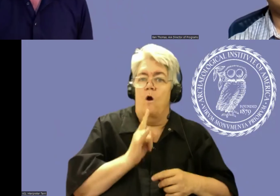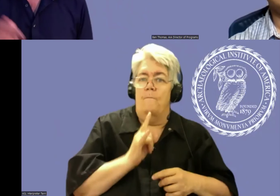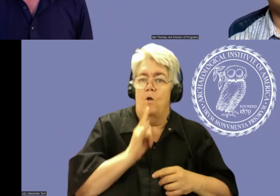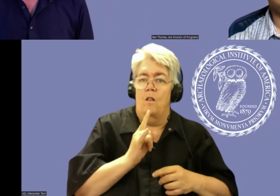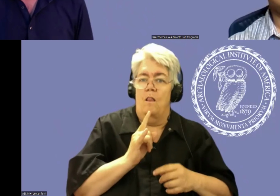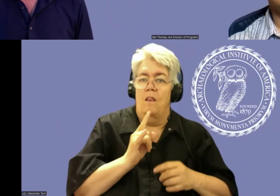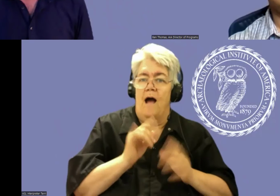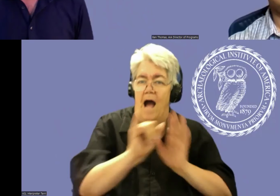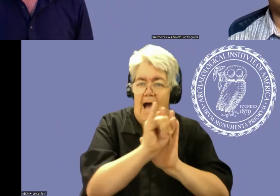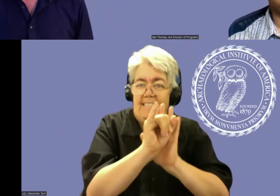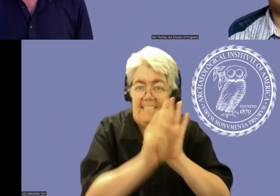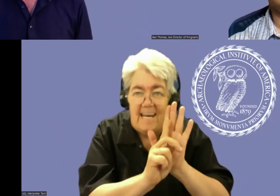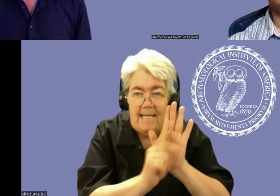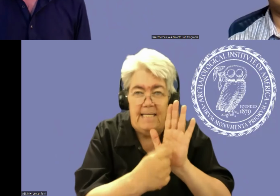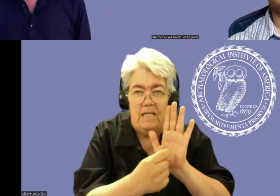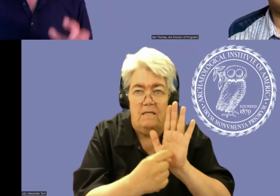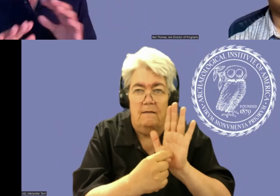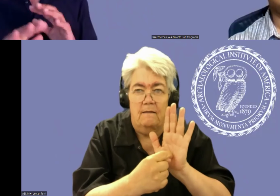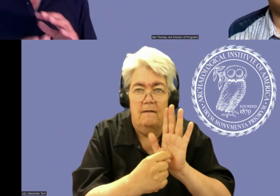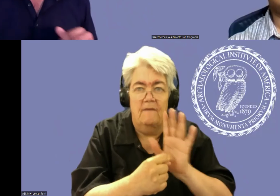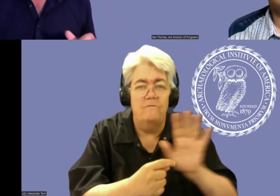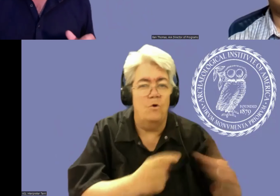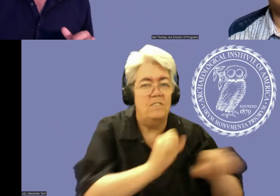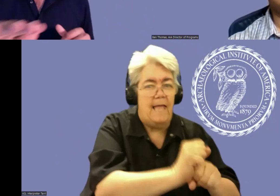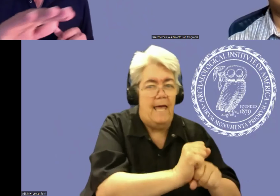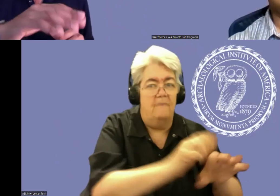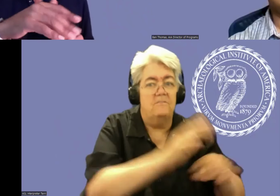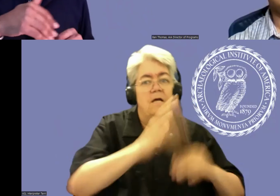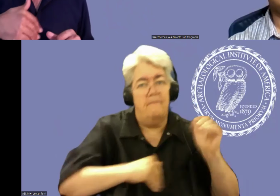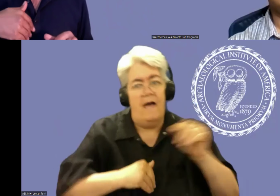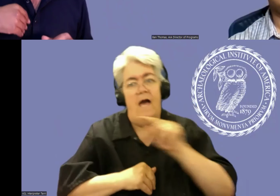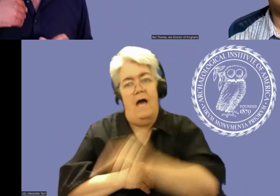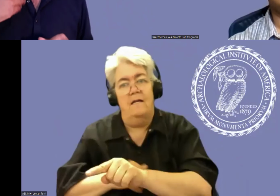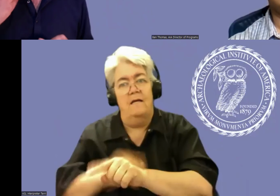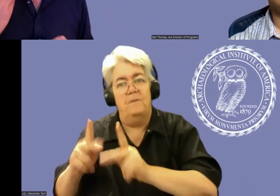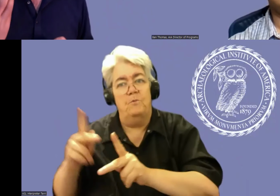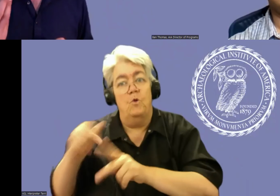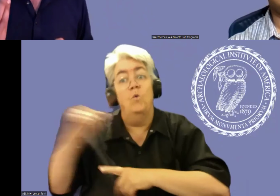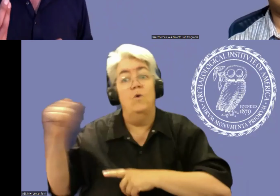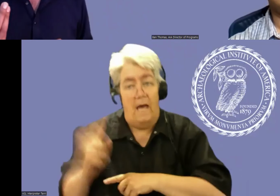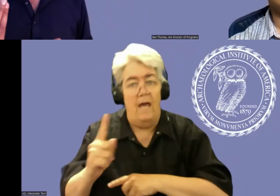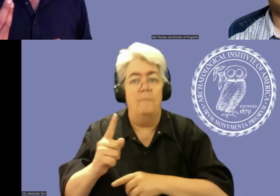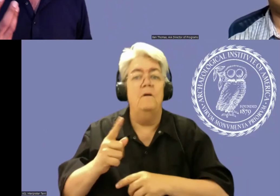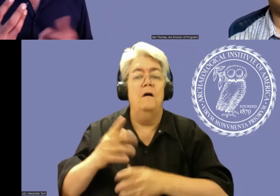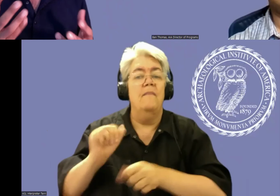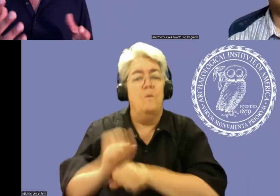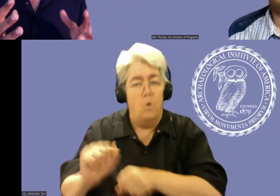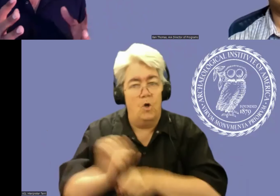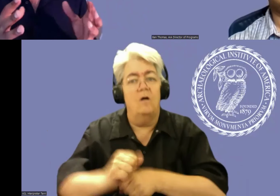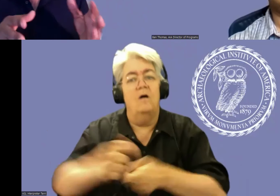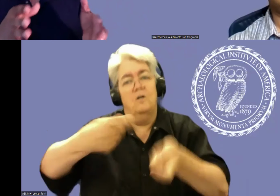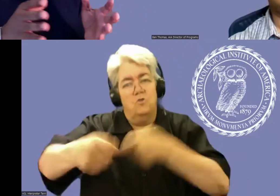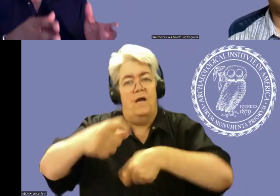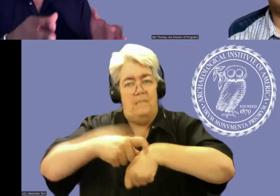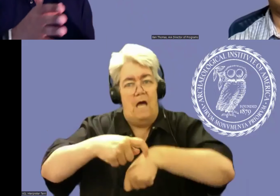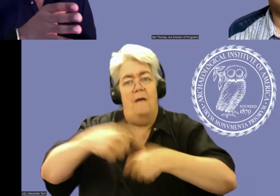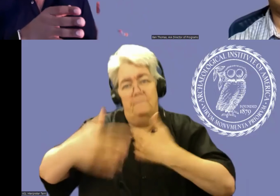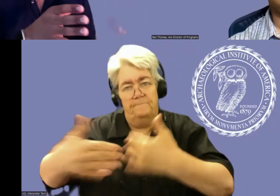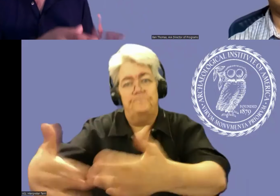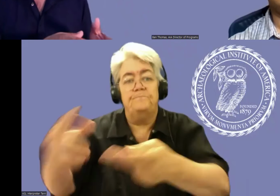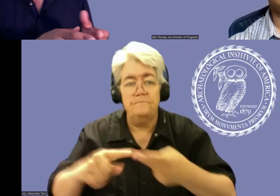see implemented during the period of indenture. And there was also a lot of informal, um, during the period of